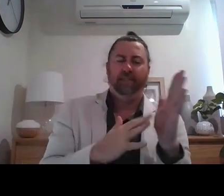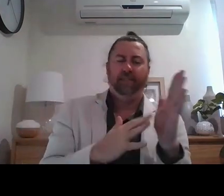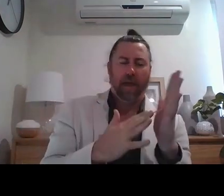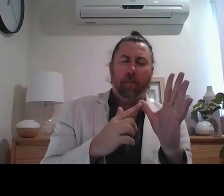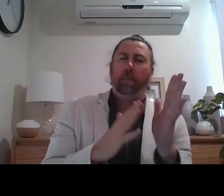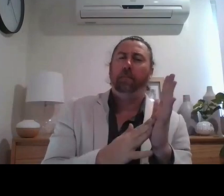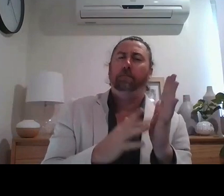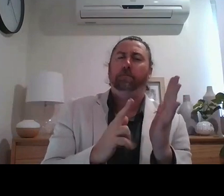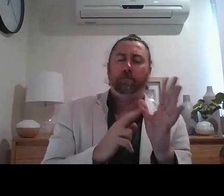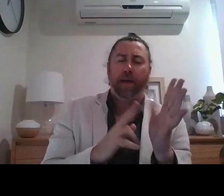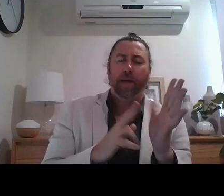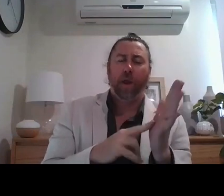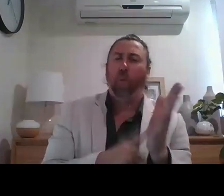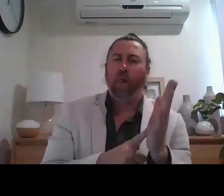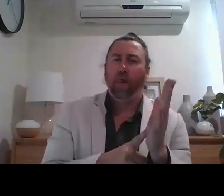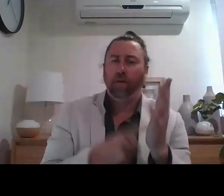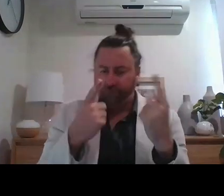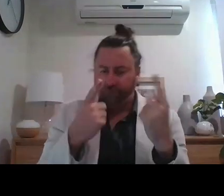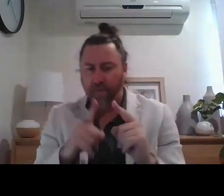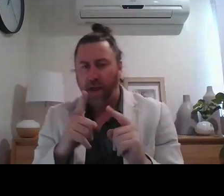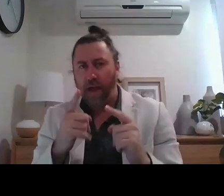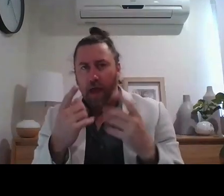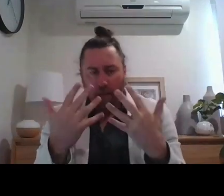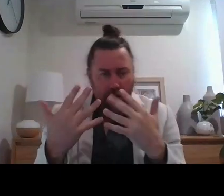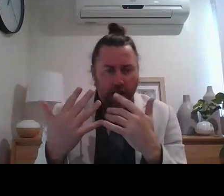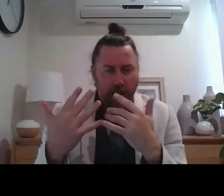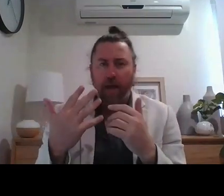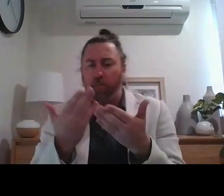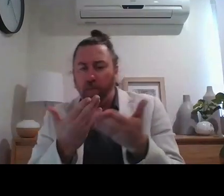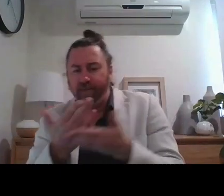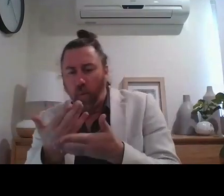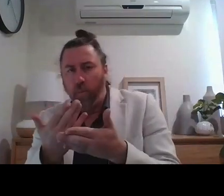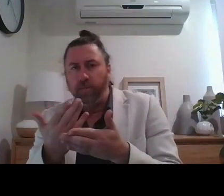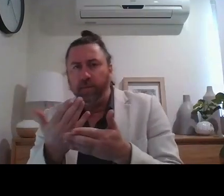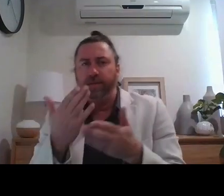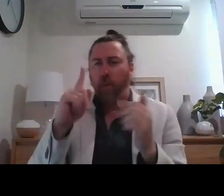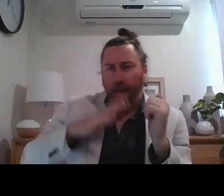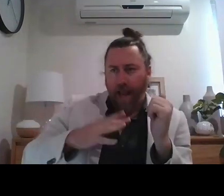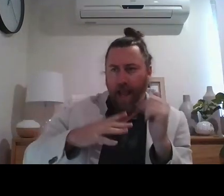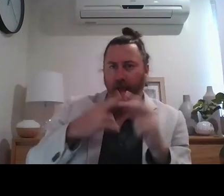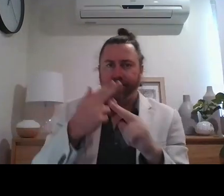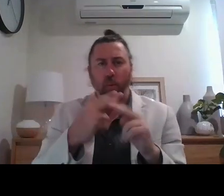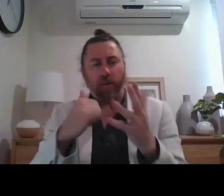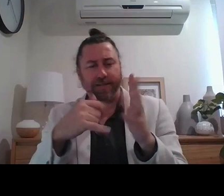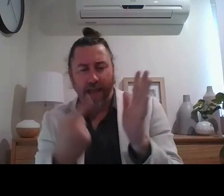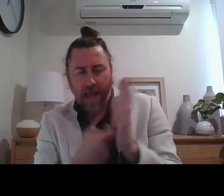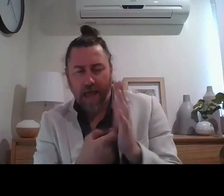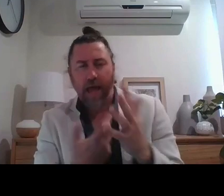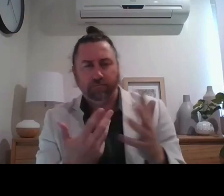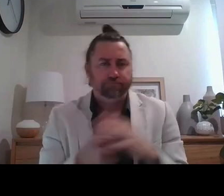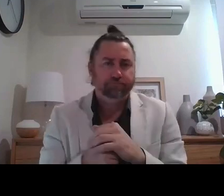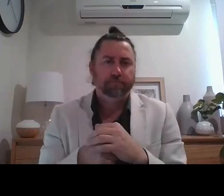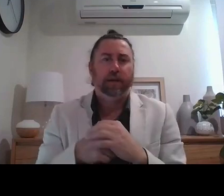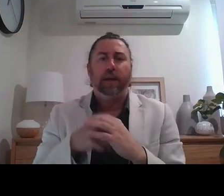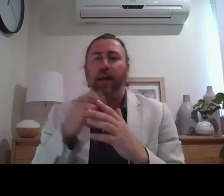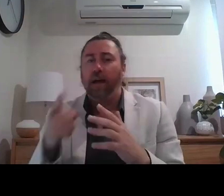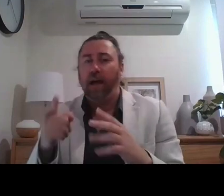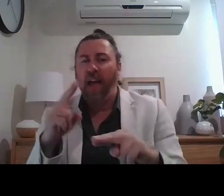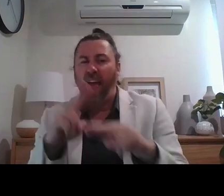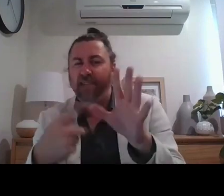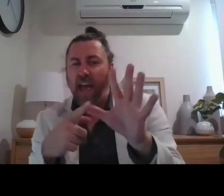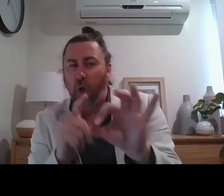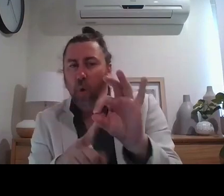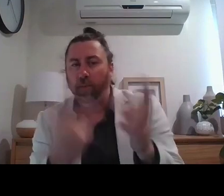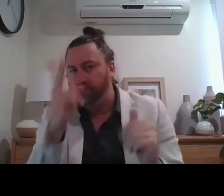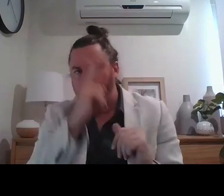about the calculation and reporting requirements for the star ratings, improvement-focused materials, frequently asked